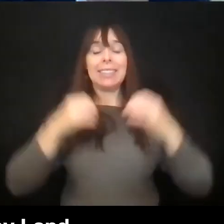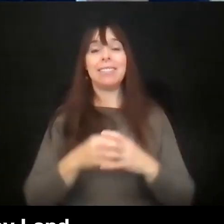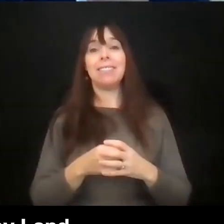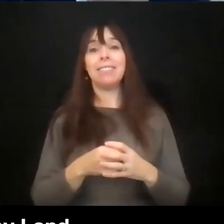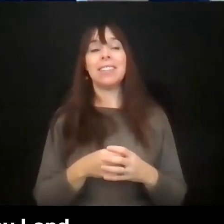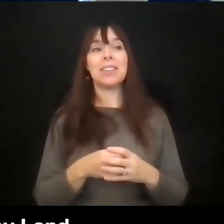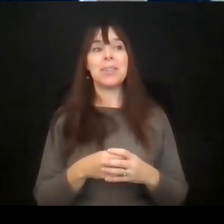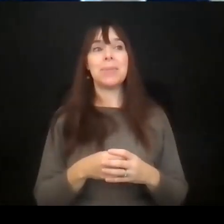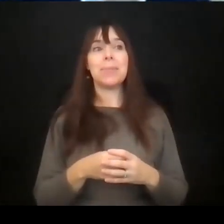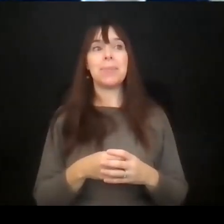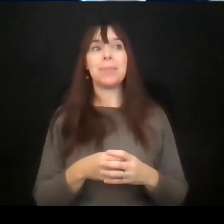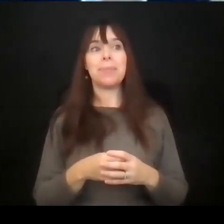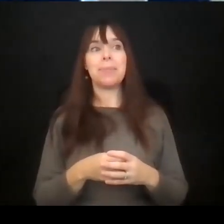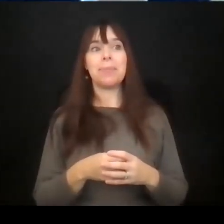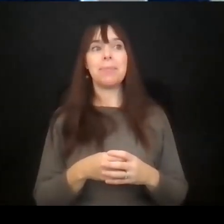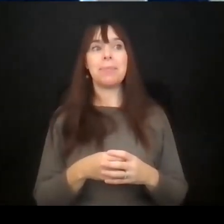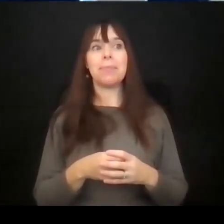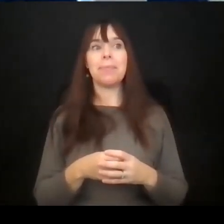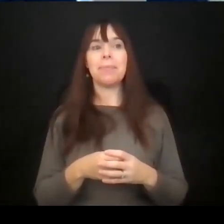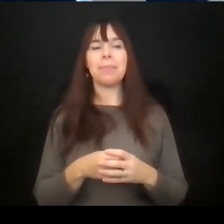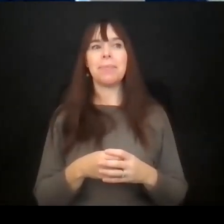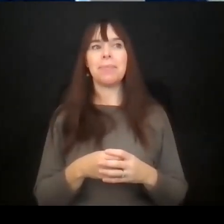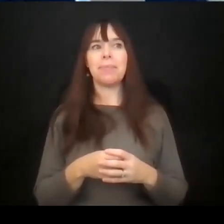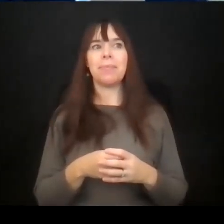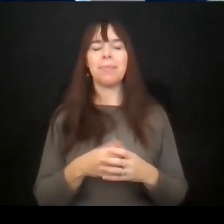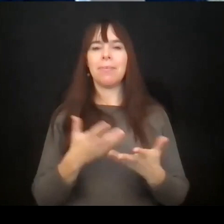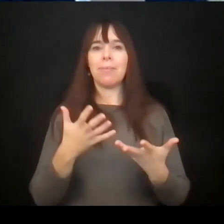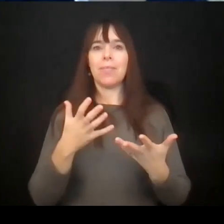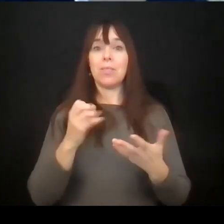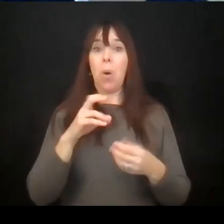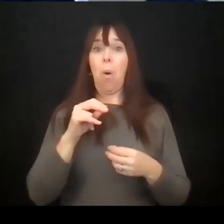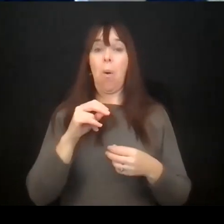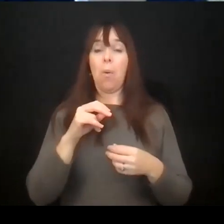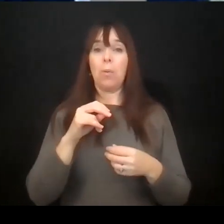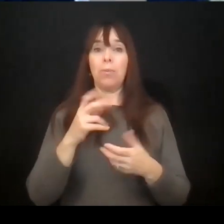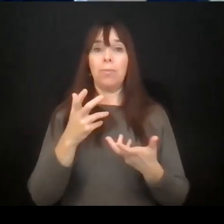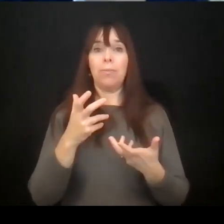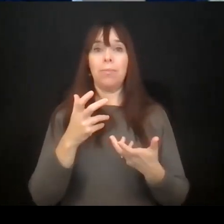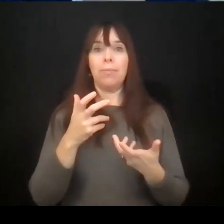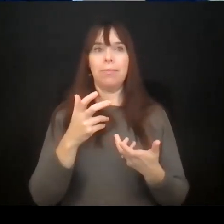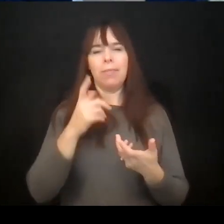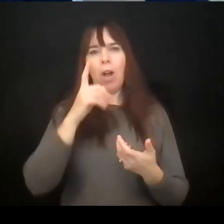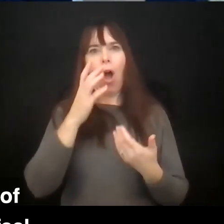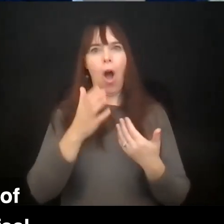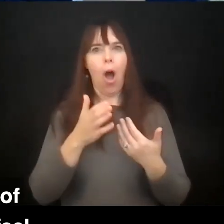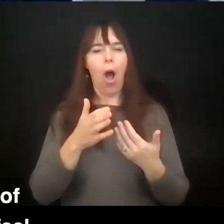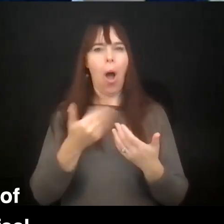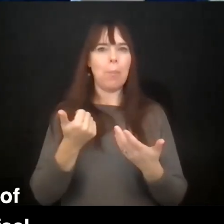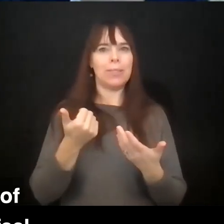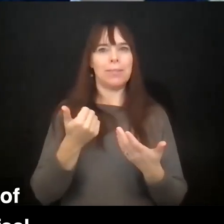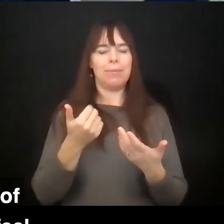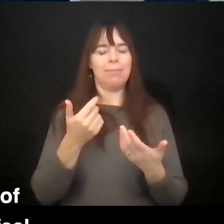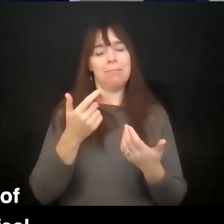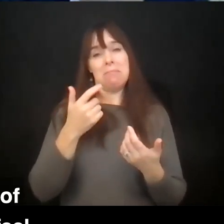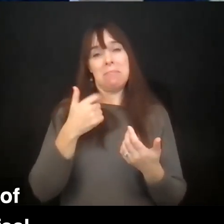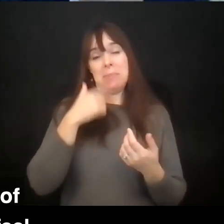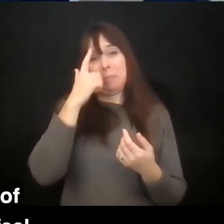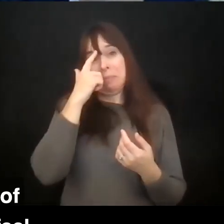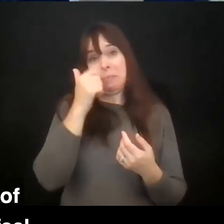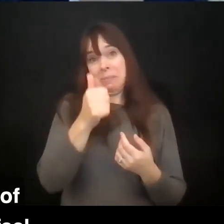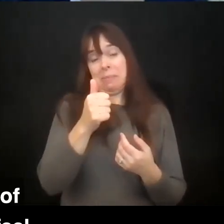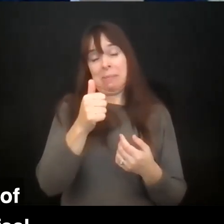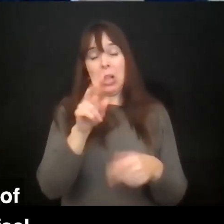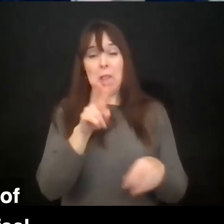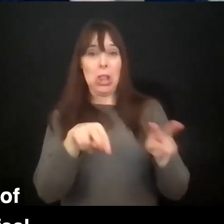Disneyland, and it's set in it's sort of. And I'll let you think